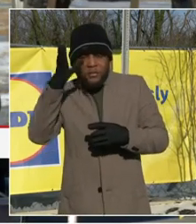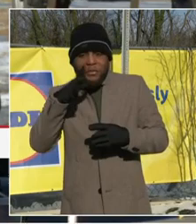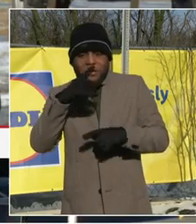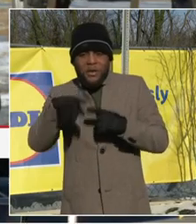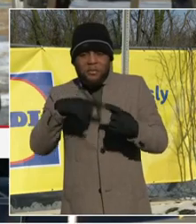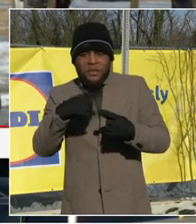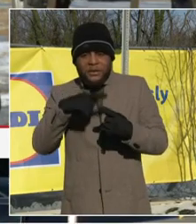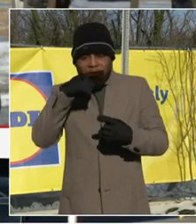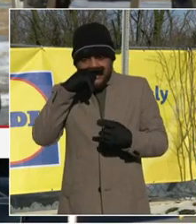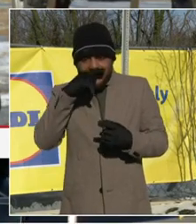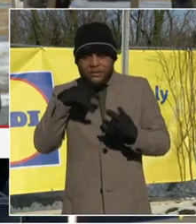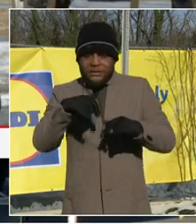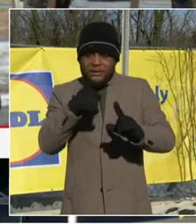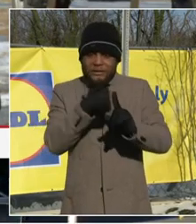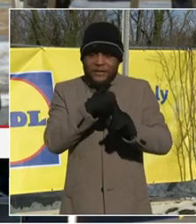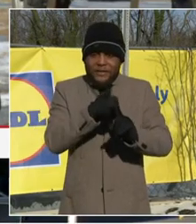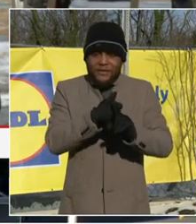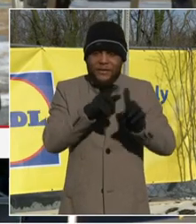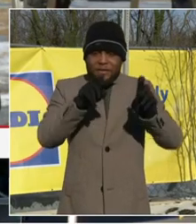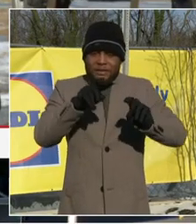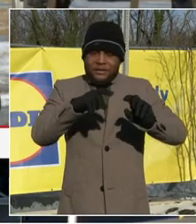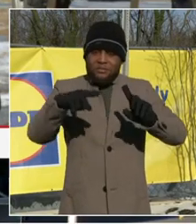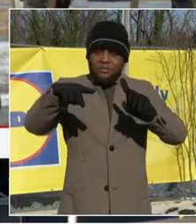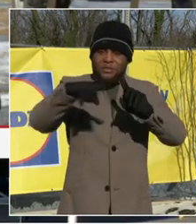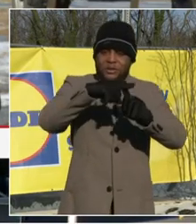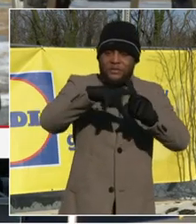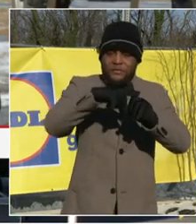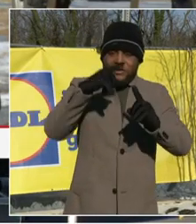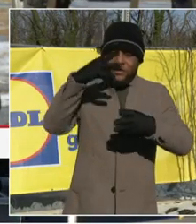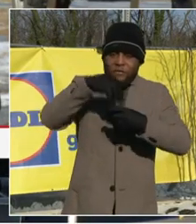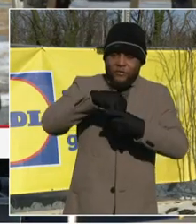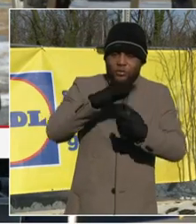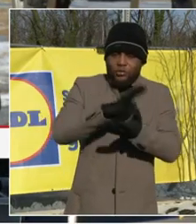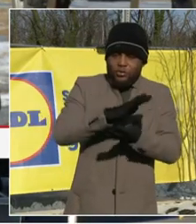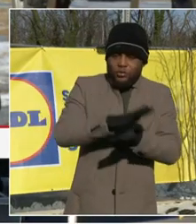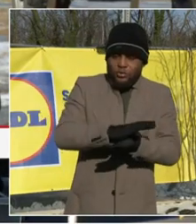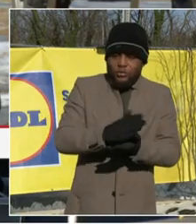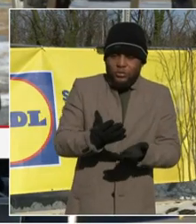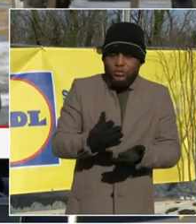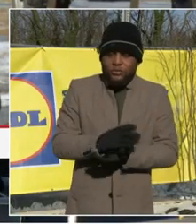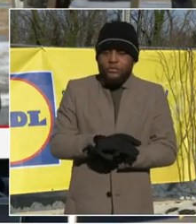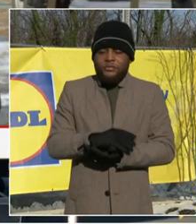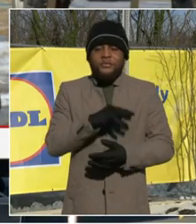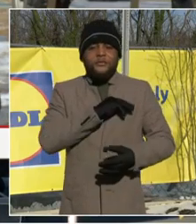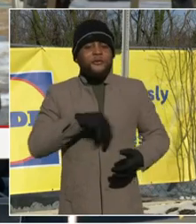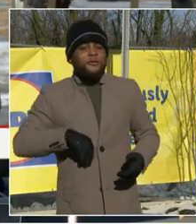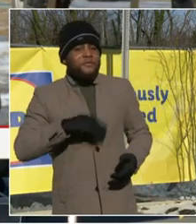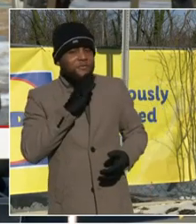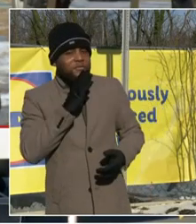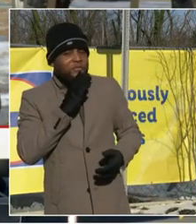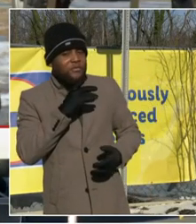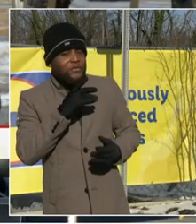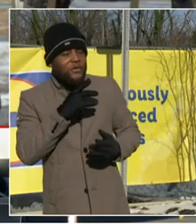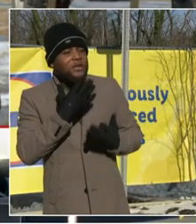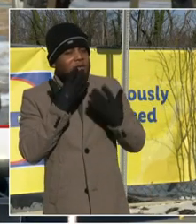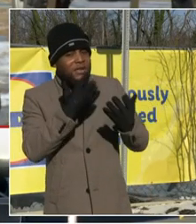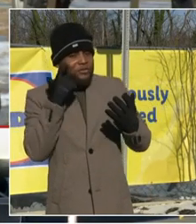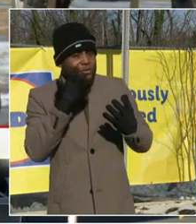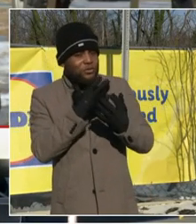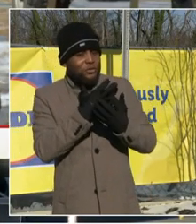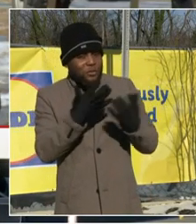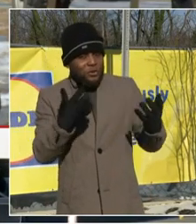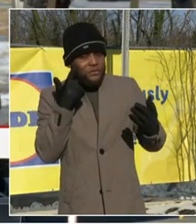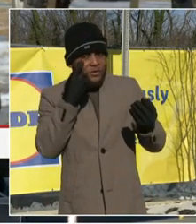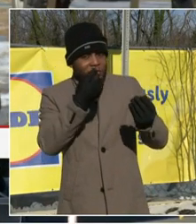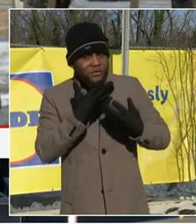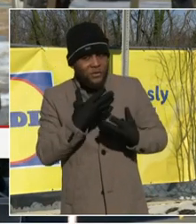me say thank you, and thank you for bringing that up. We had a very robust testing program to return from winter break. And